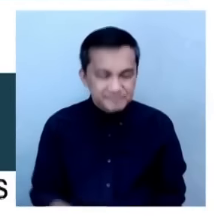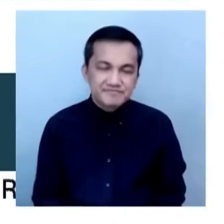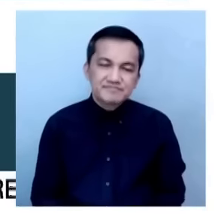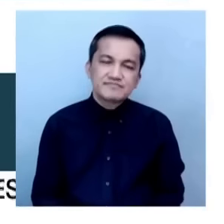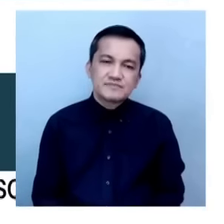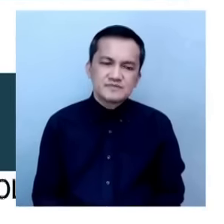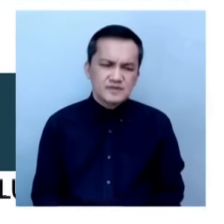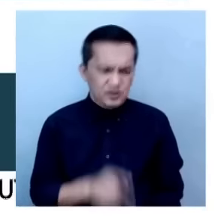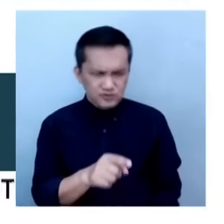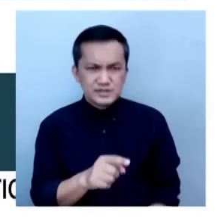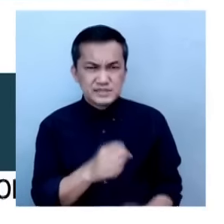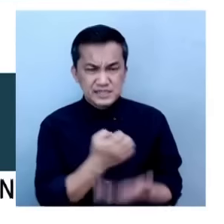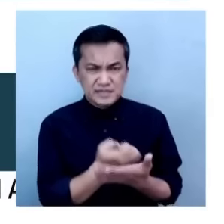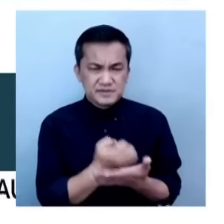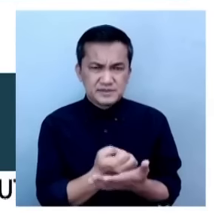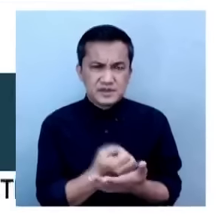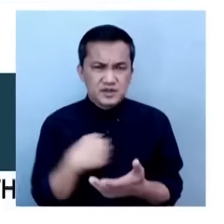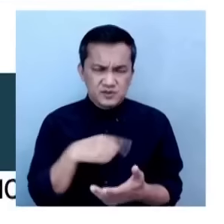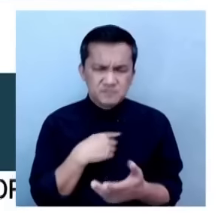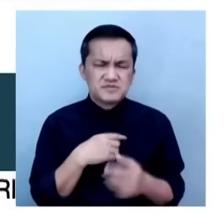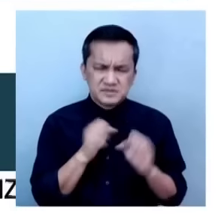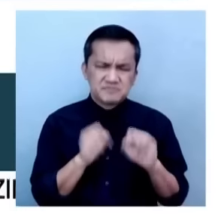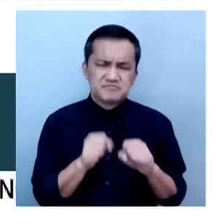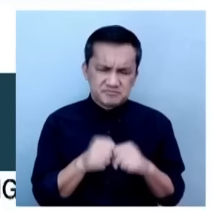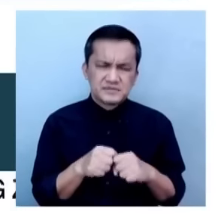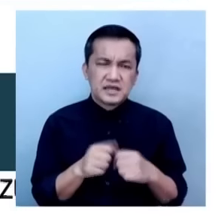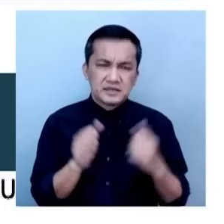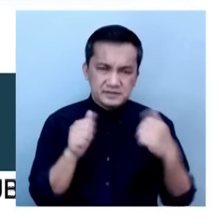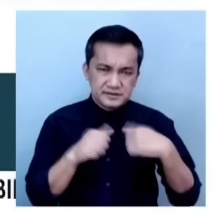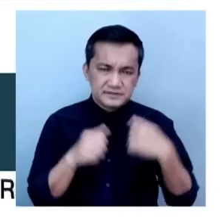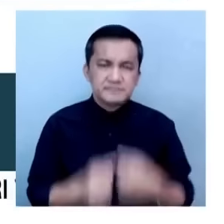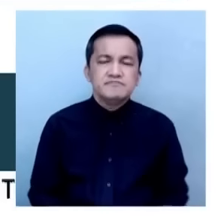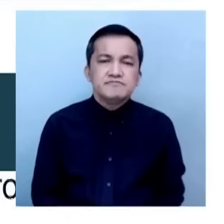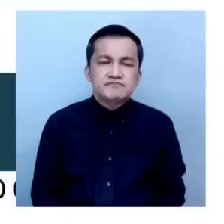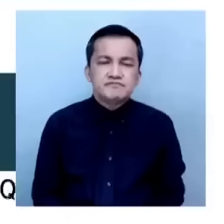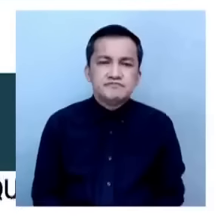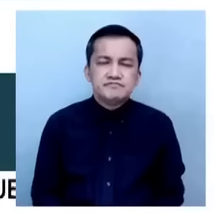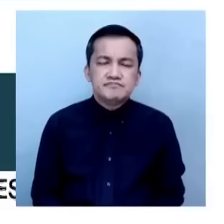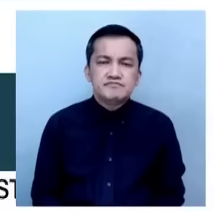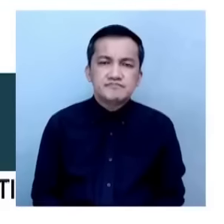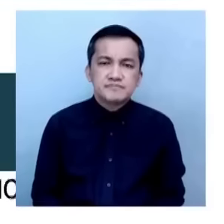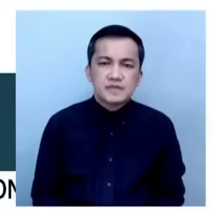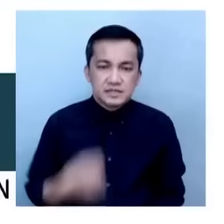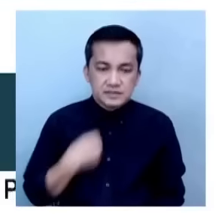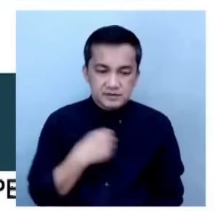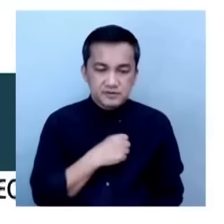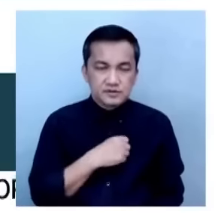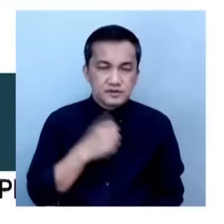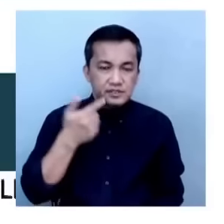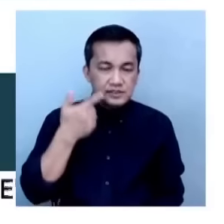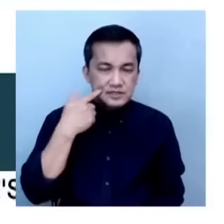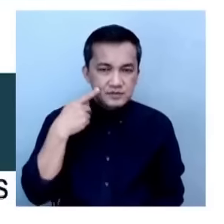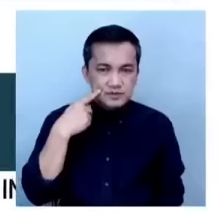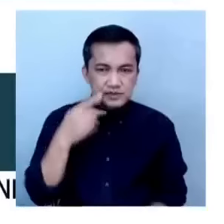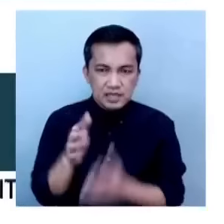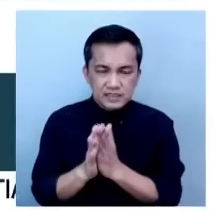doon lang po, I think we are very amenable. And what Senator Grace in particular is asking the